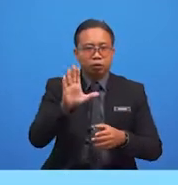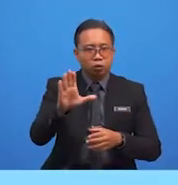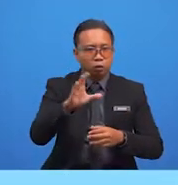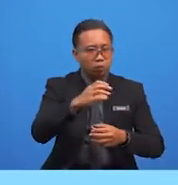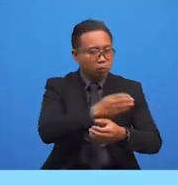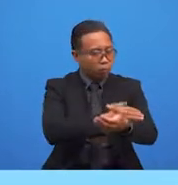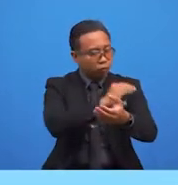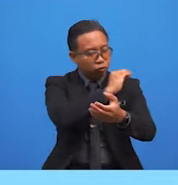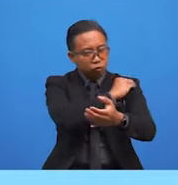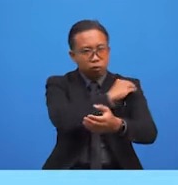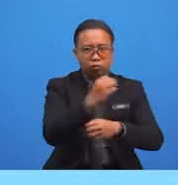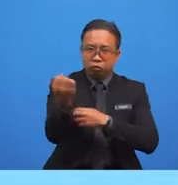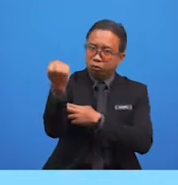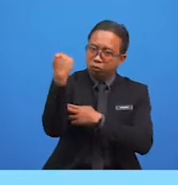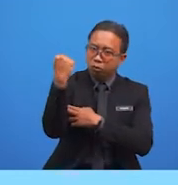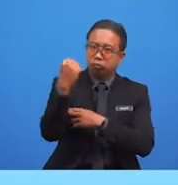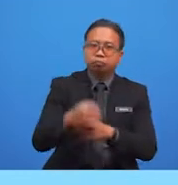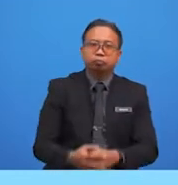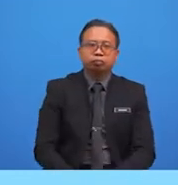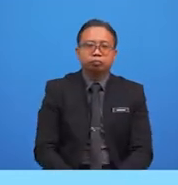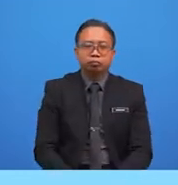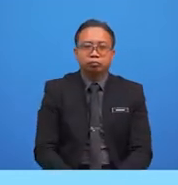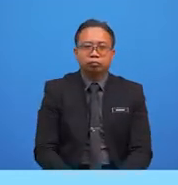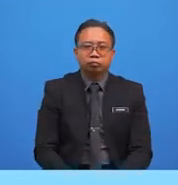your muscles will stay strong.